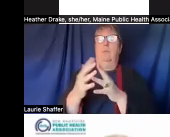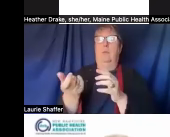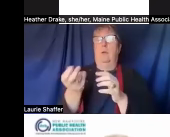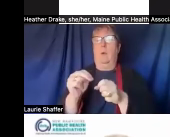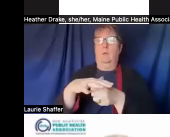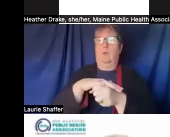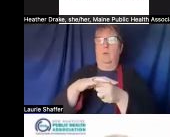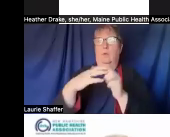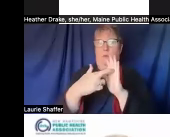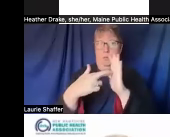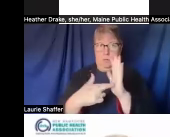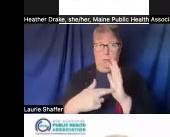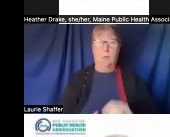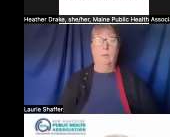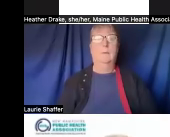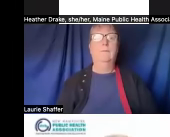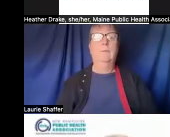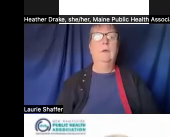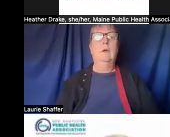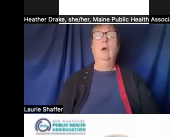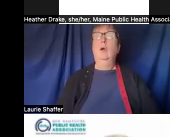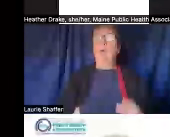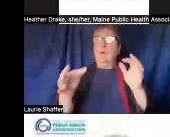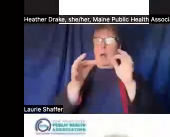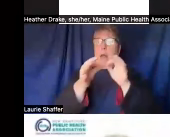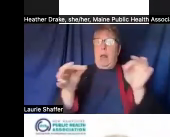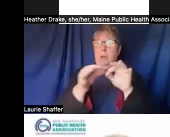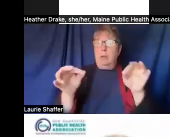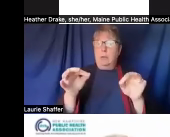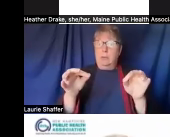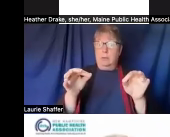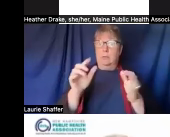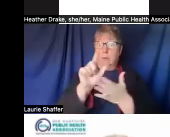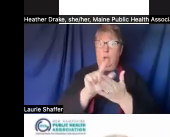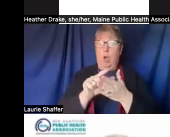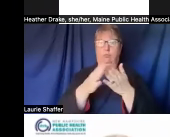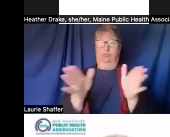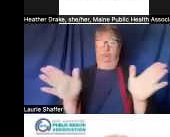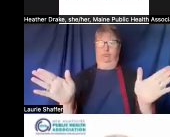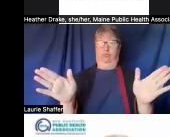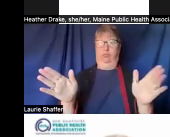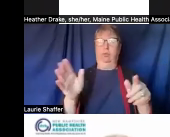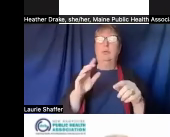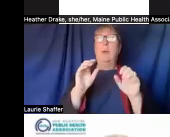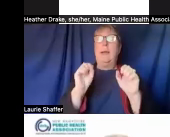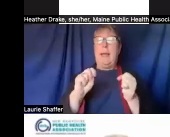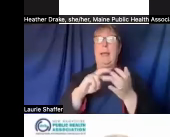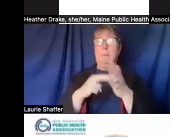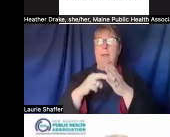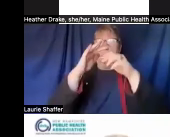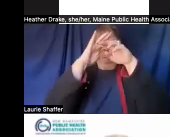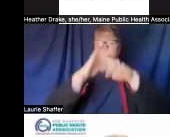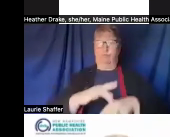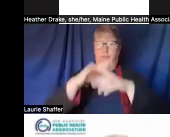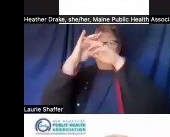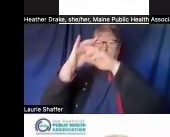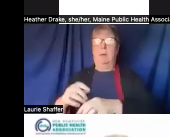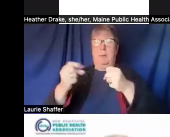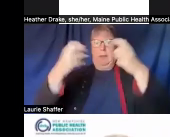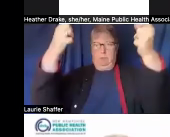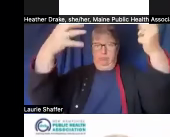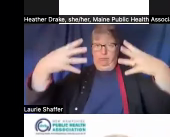So the language of the statute is broad, and in practice, this translates into numerous areas of environmental health that they respond to within their